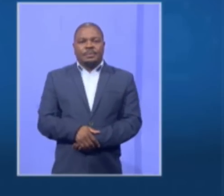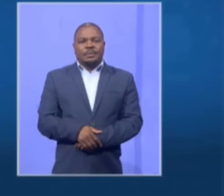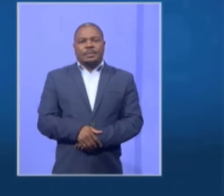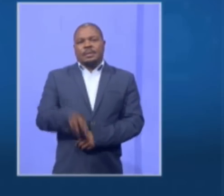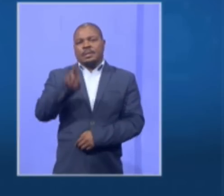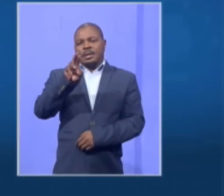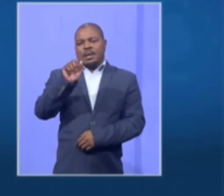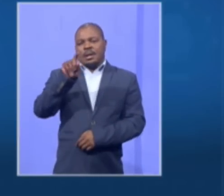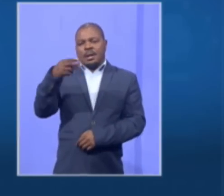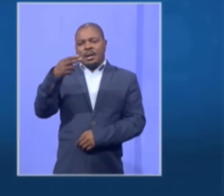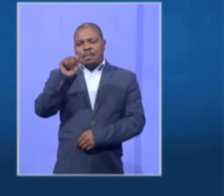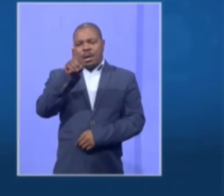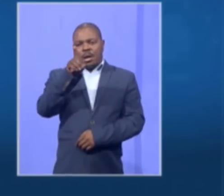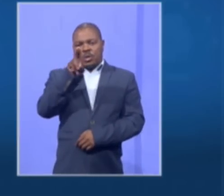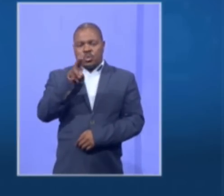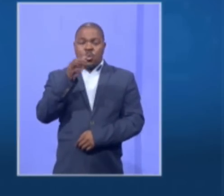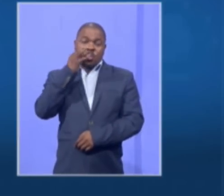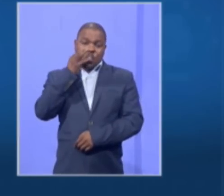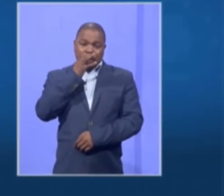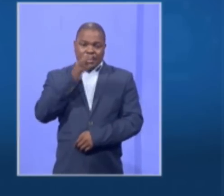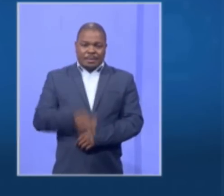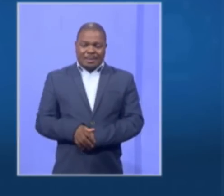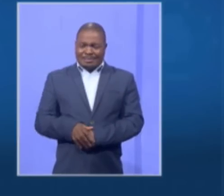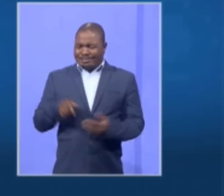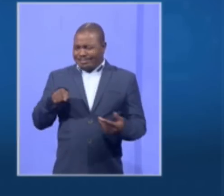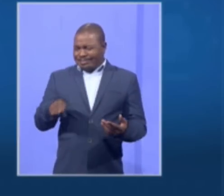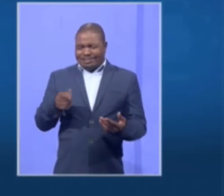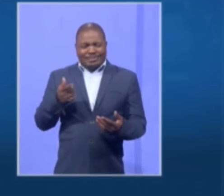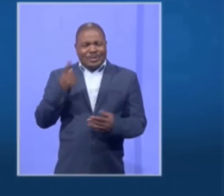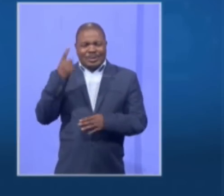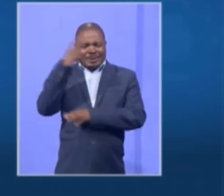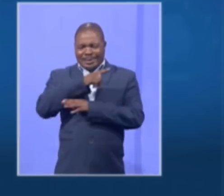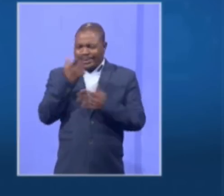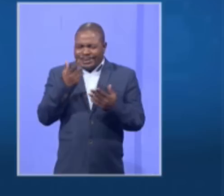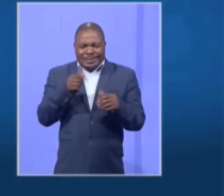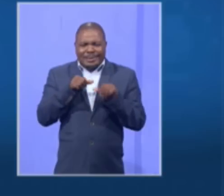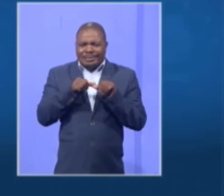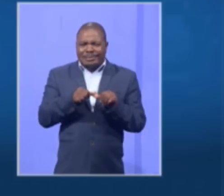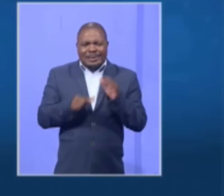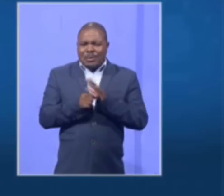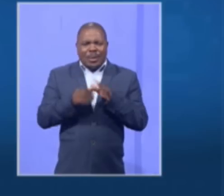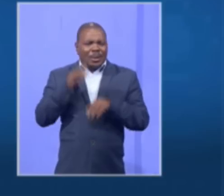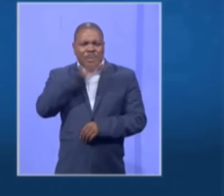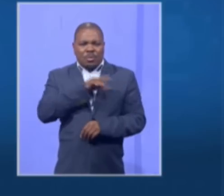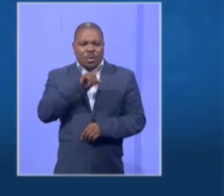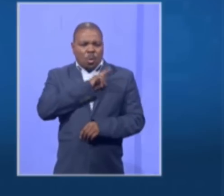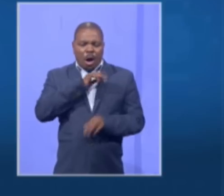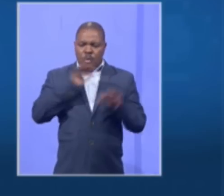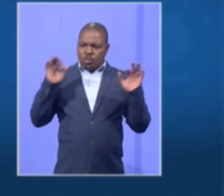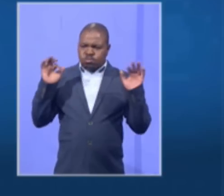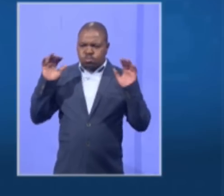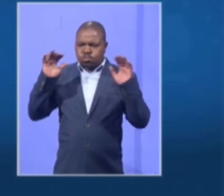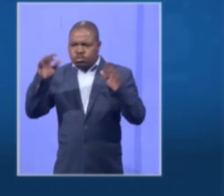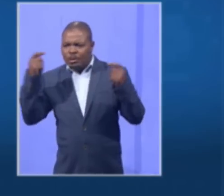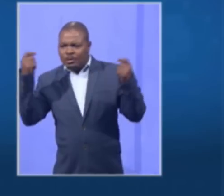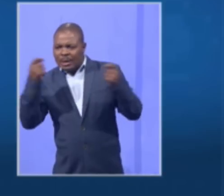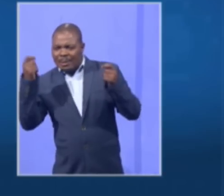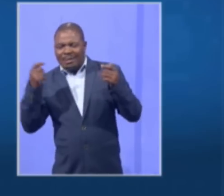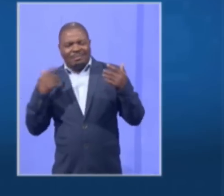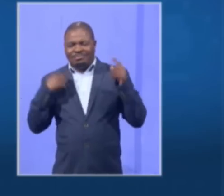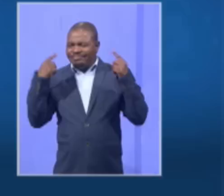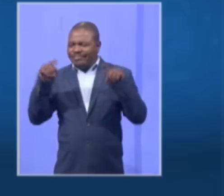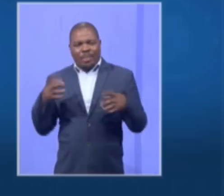Raphadu ka Mokopane o re ga ke bone le sana le mošito ke ka moo re sa bonego go kgeregela mapatlelong ge go na le